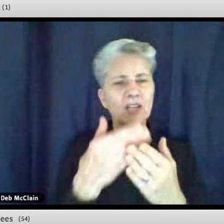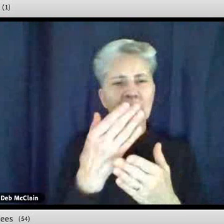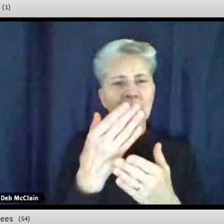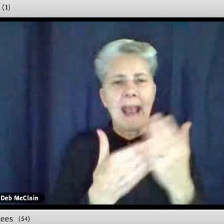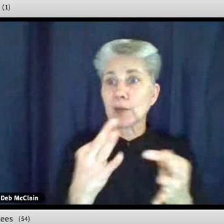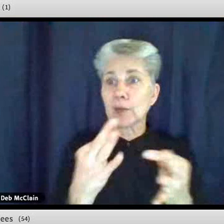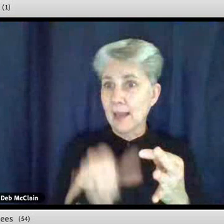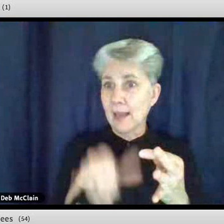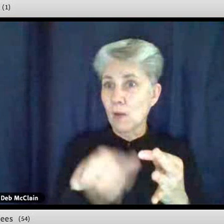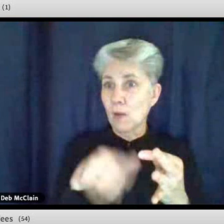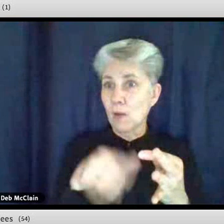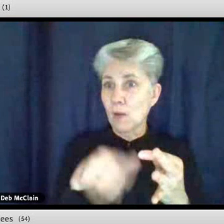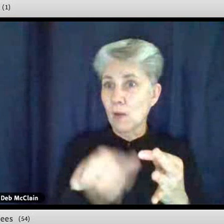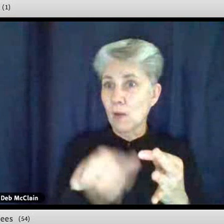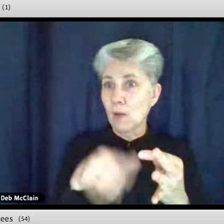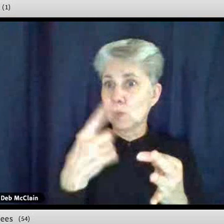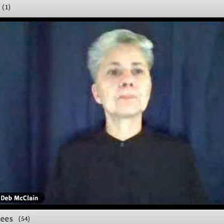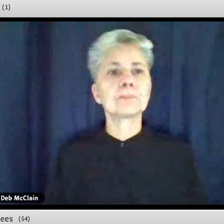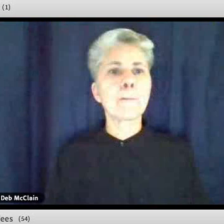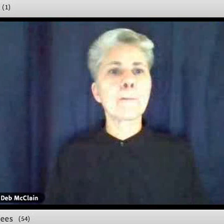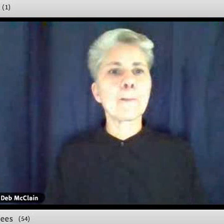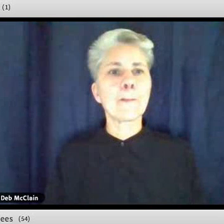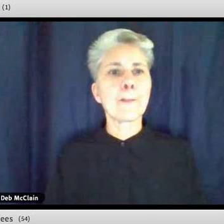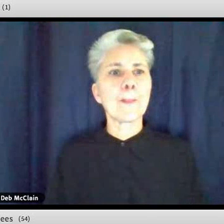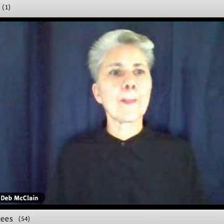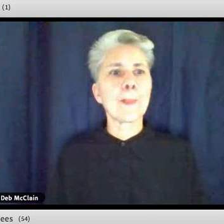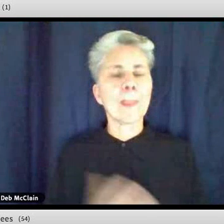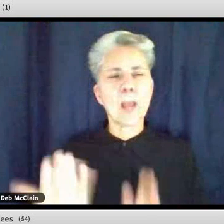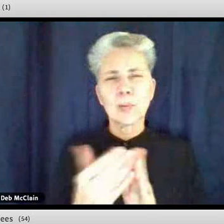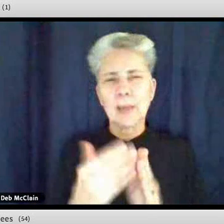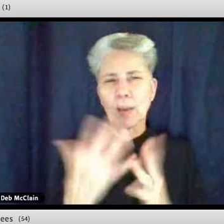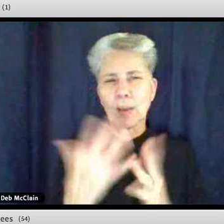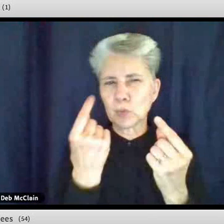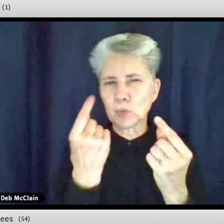And then a link that's kind of new to this verification handbook that's free.